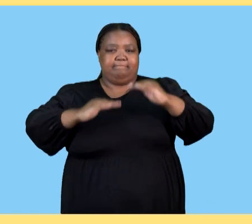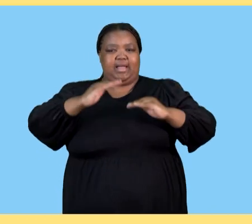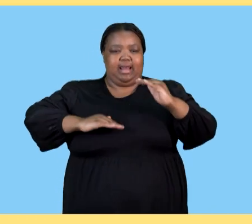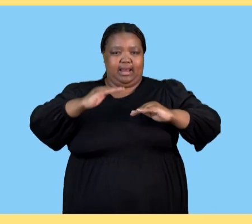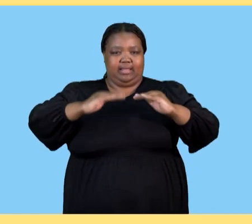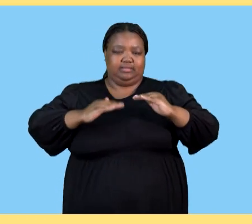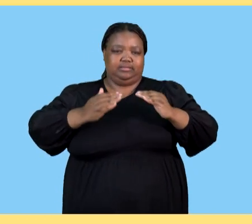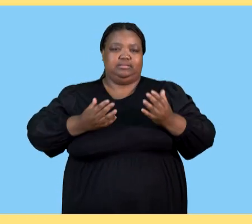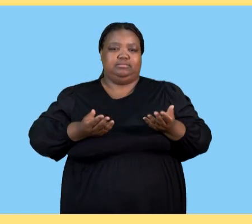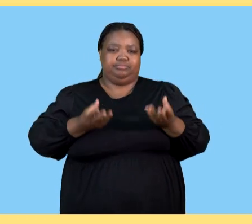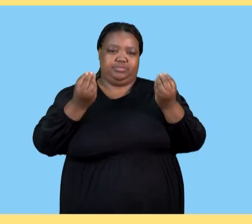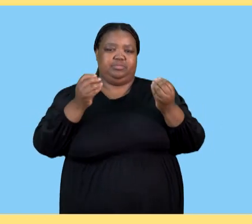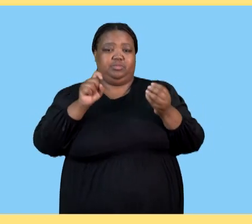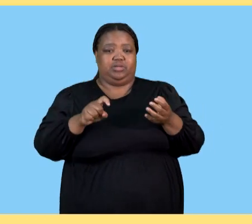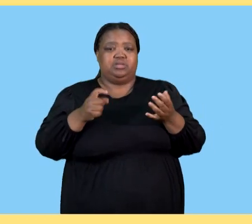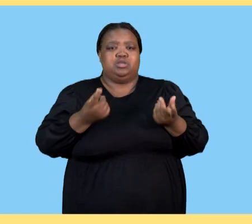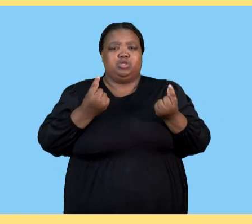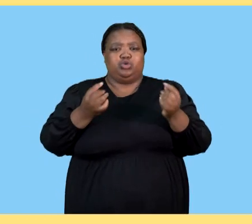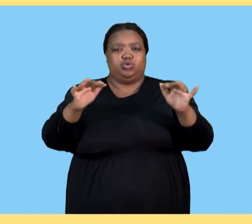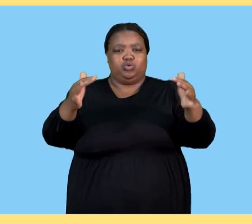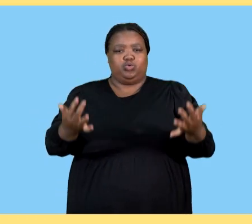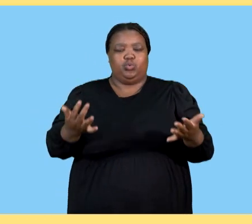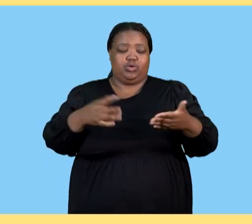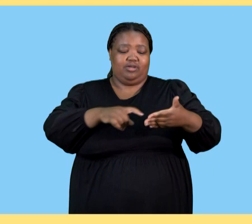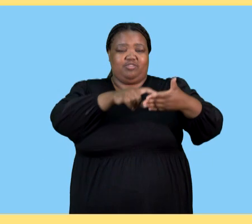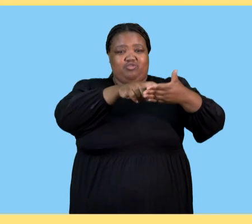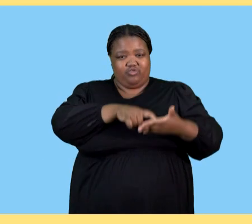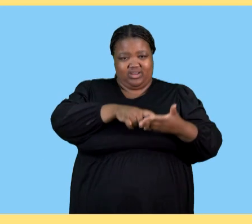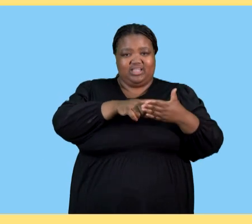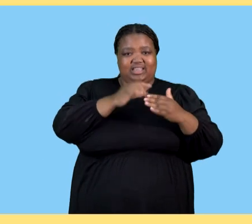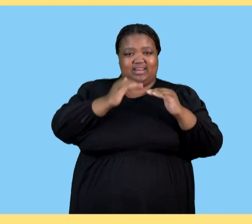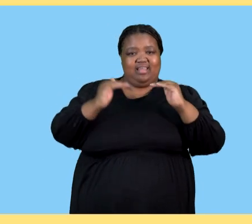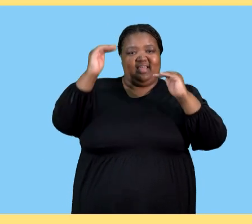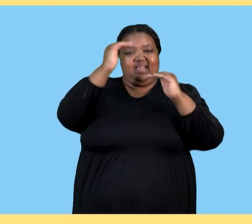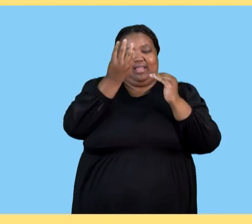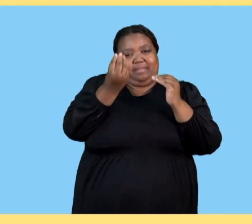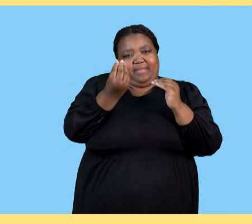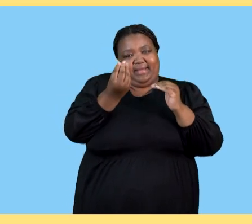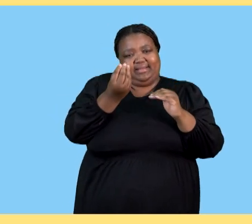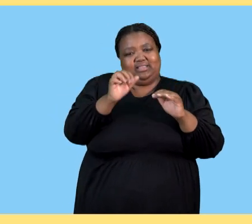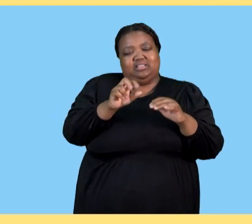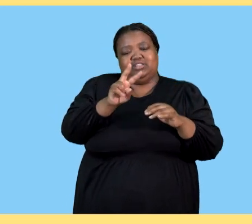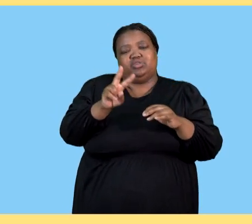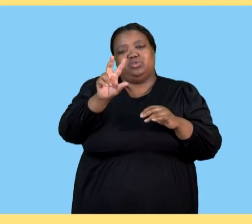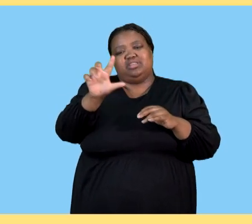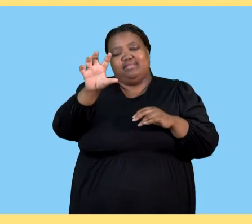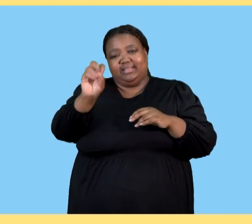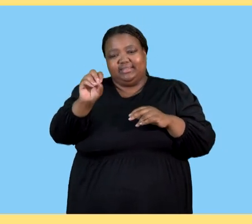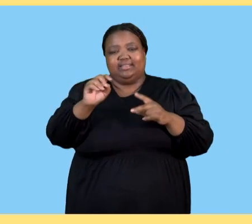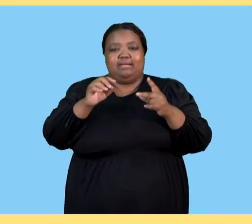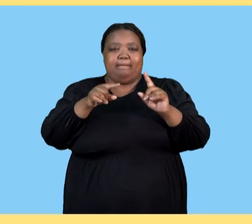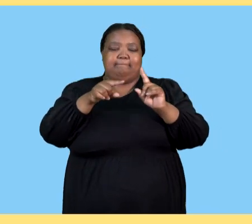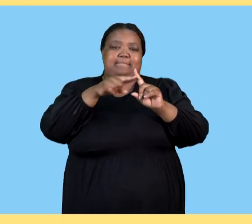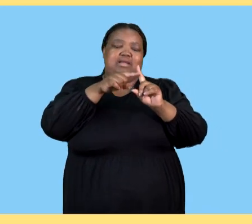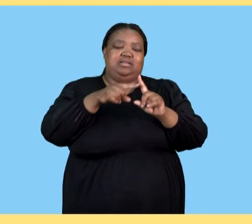carried down. So for me to do that, I'll come to my credit side, which is the higher amount, 270